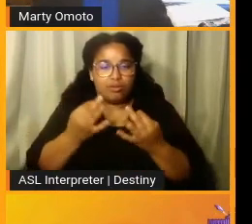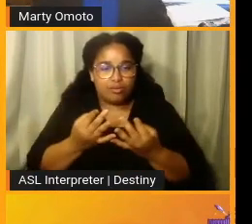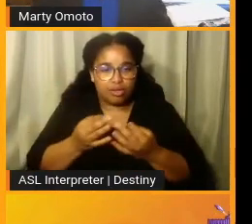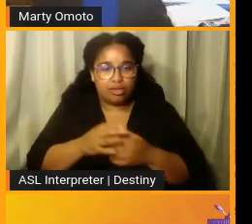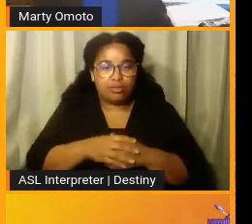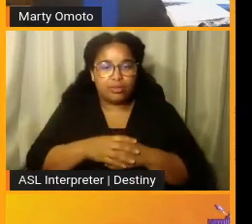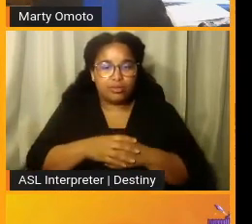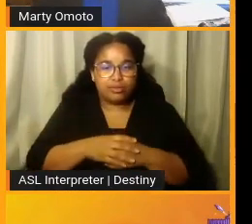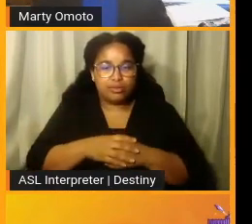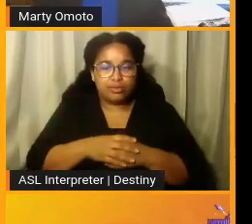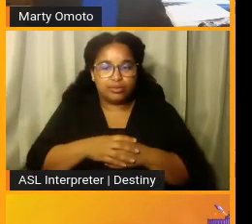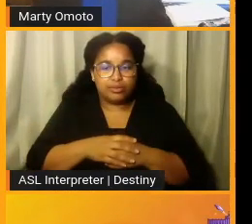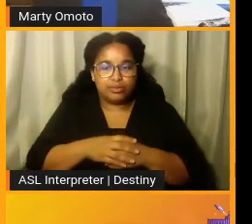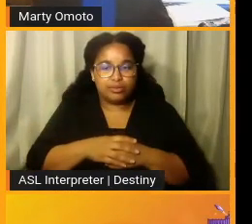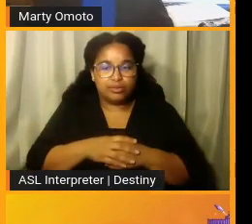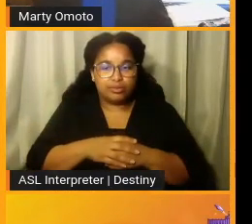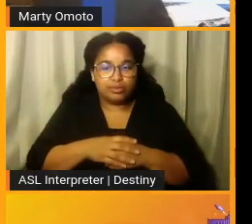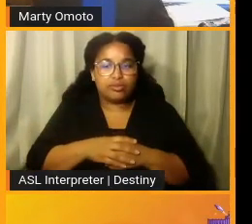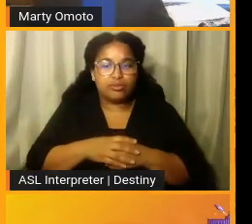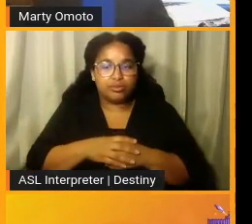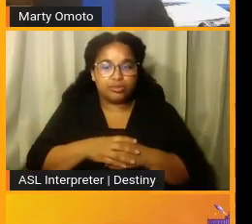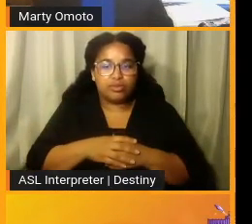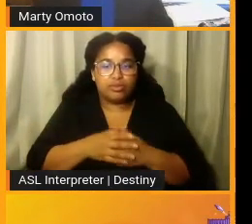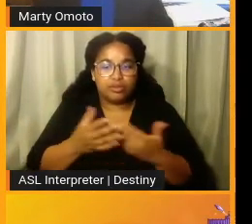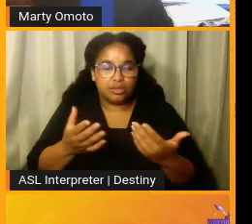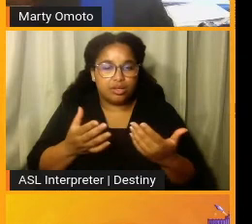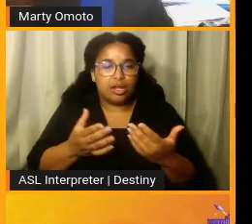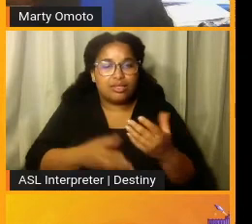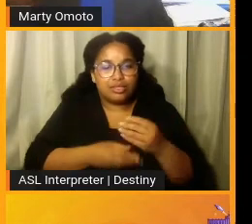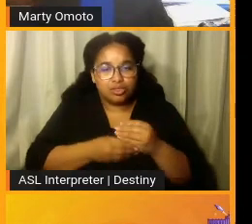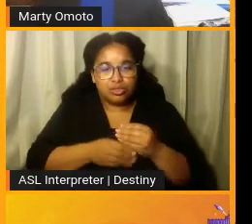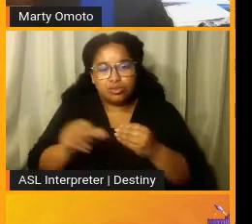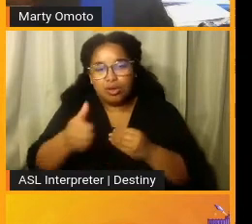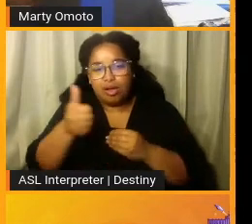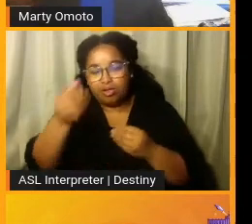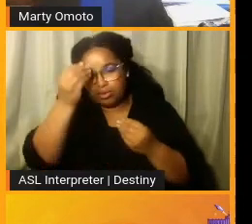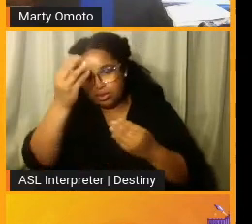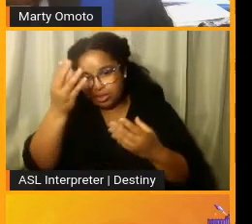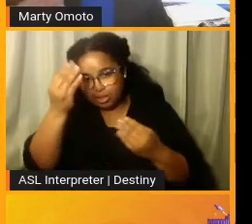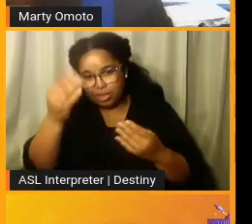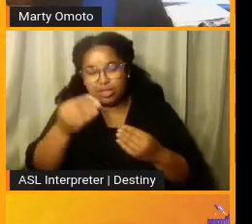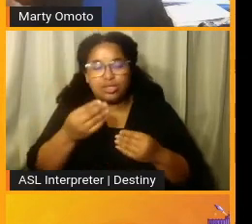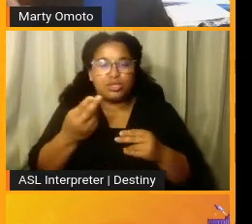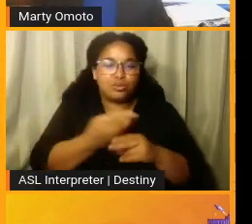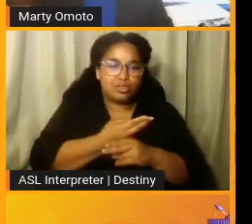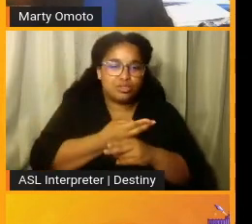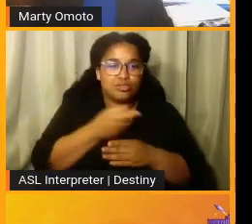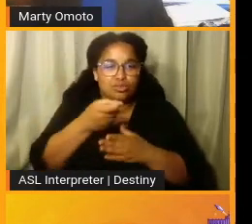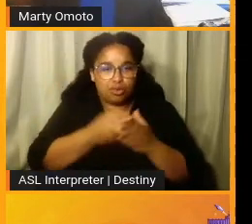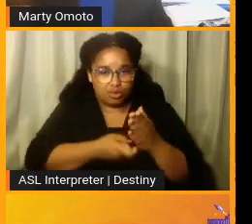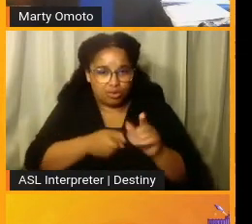the family, in addition to other data, including utilization and cost. Now, just want to do a shout out to Teresa